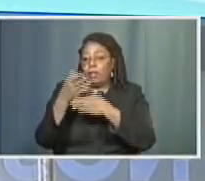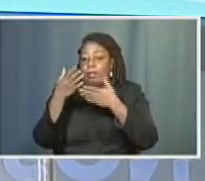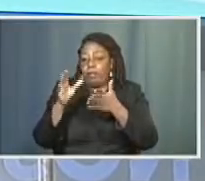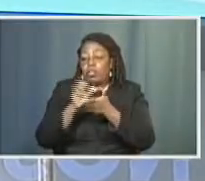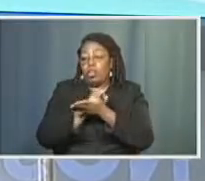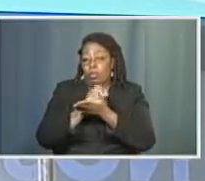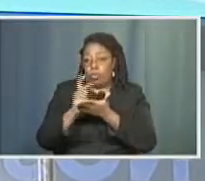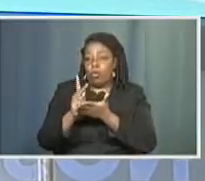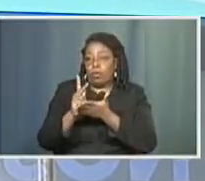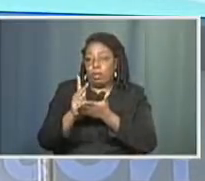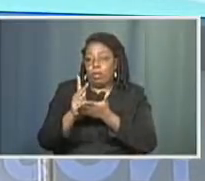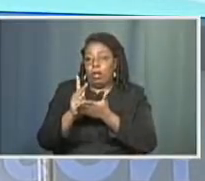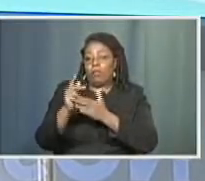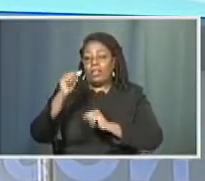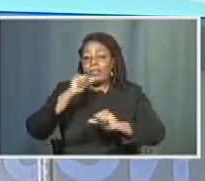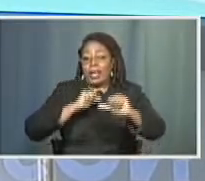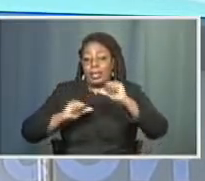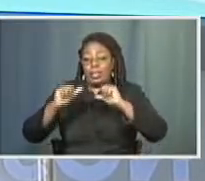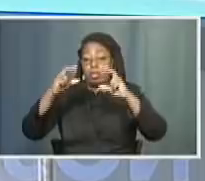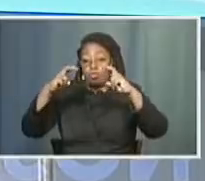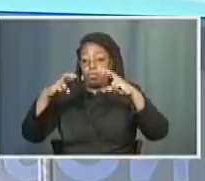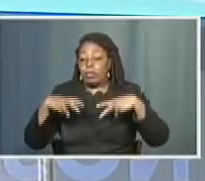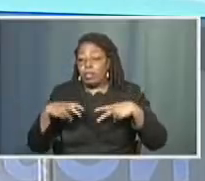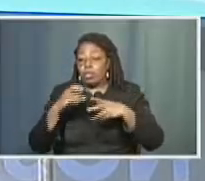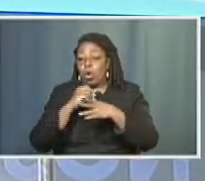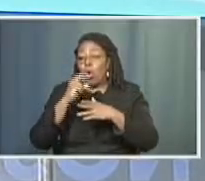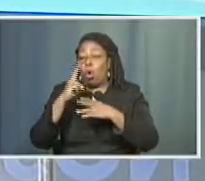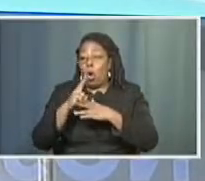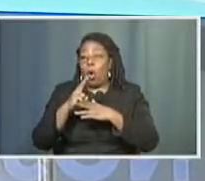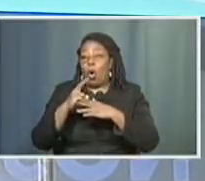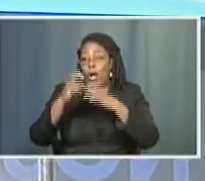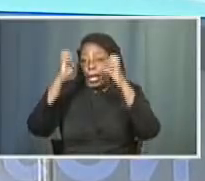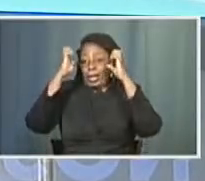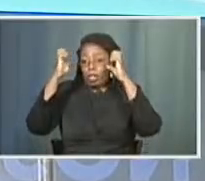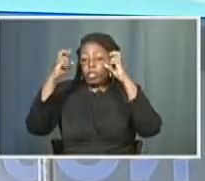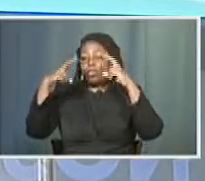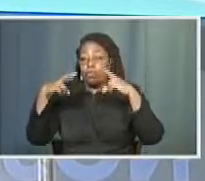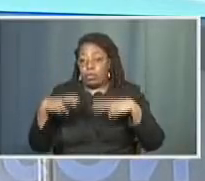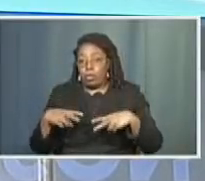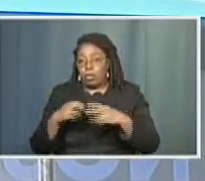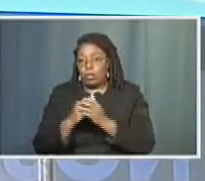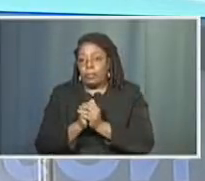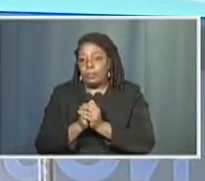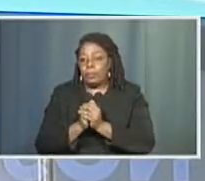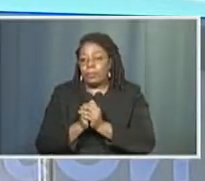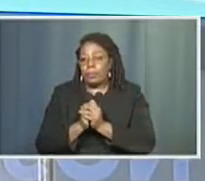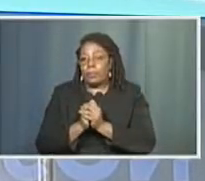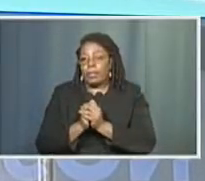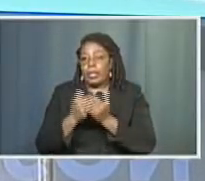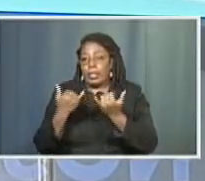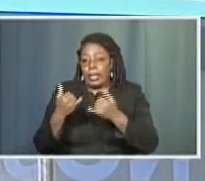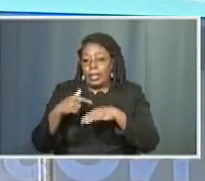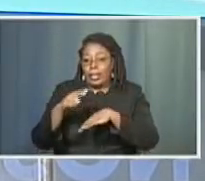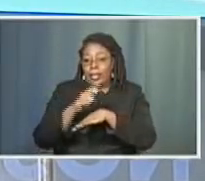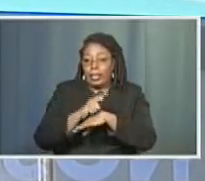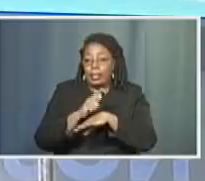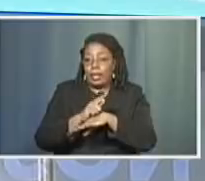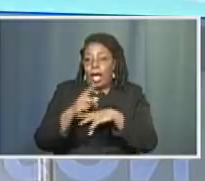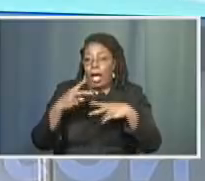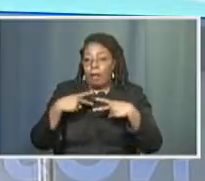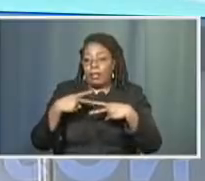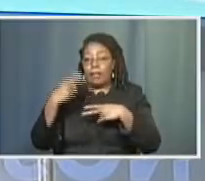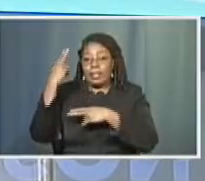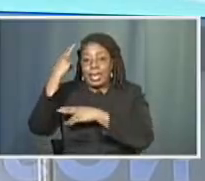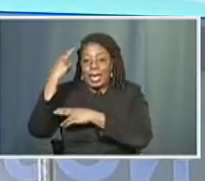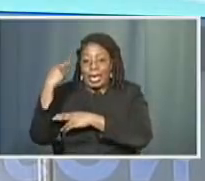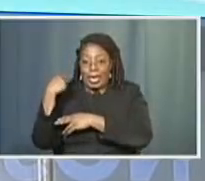Resources for scientific research and educational purposes. Furthermore, during this period, a landed grouper must have its